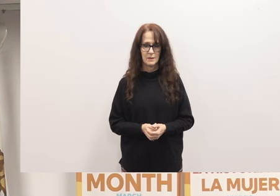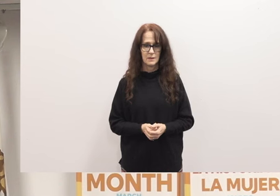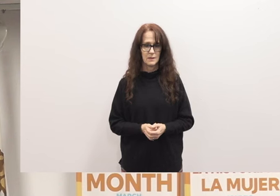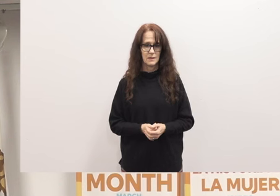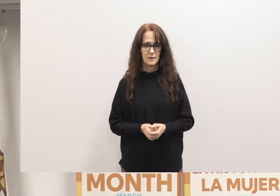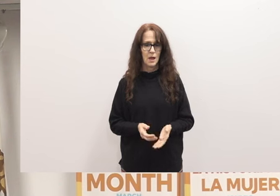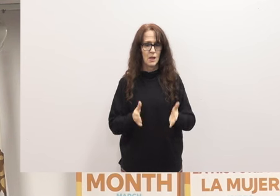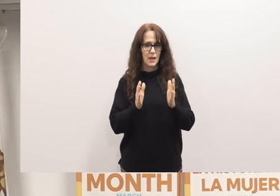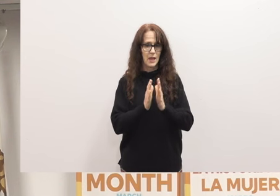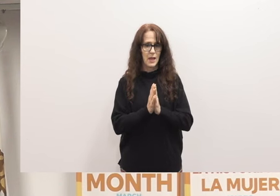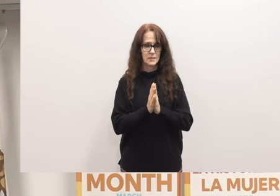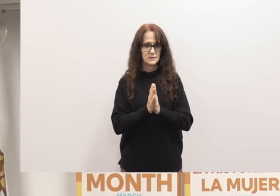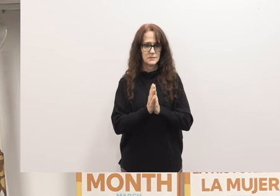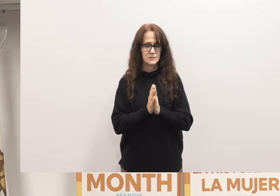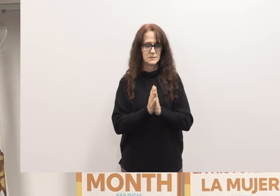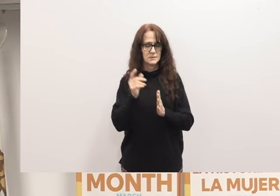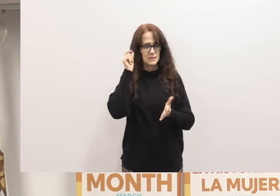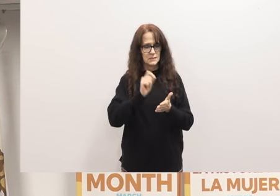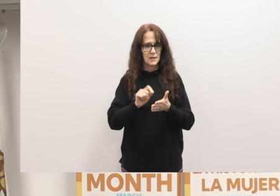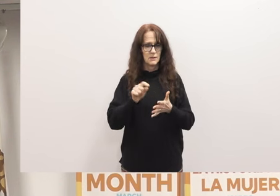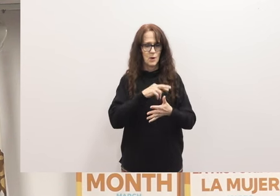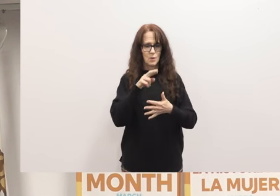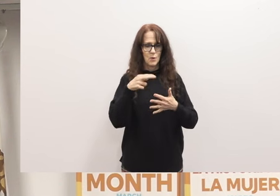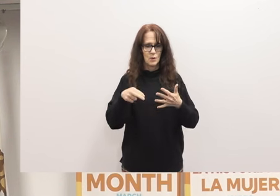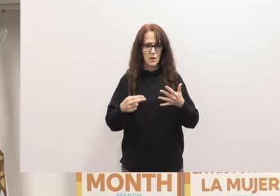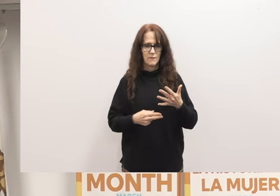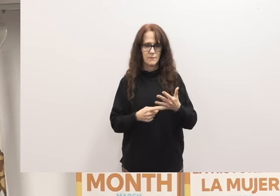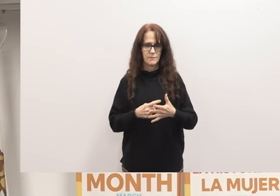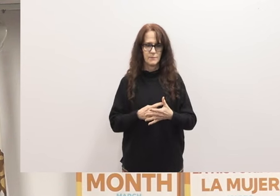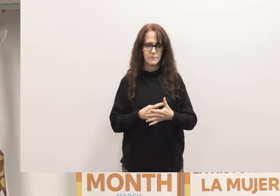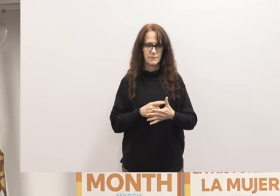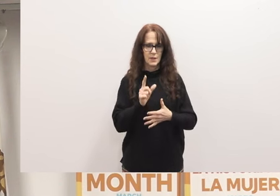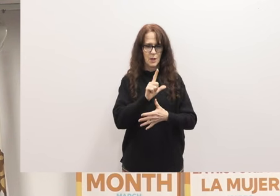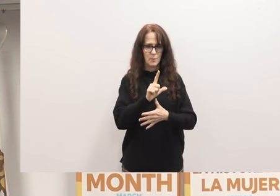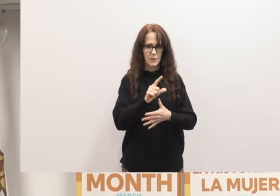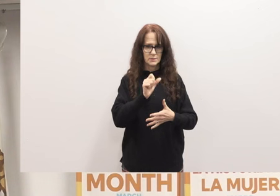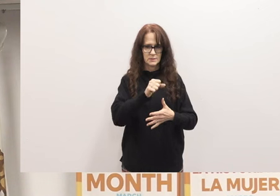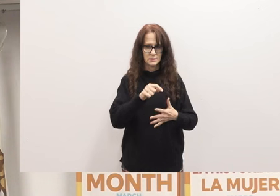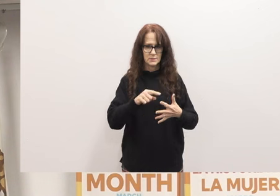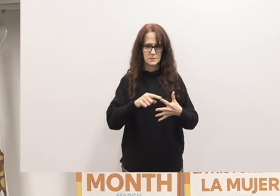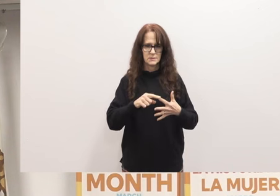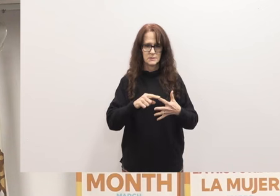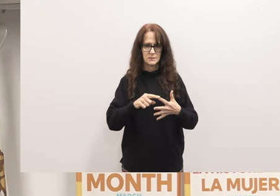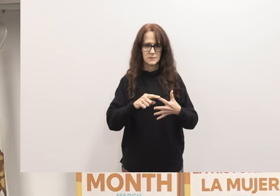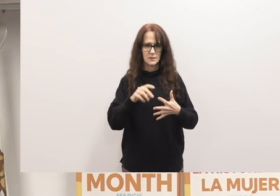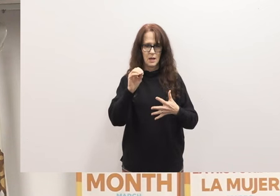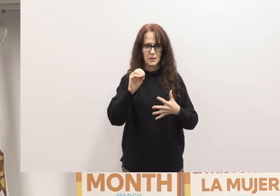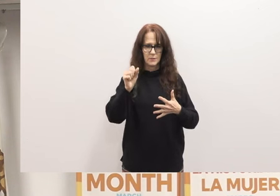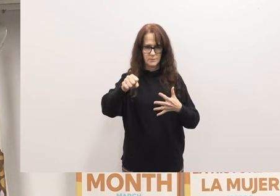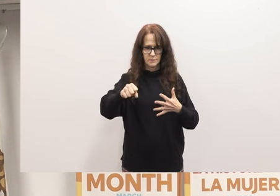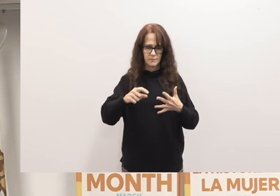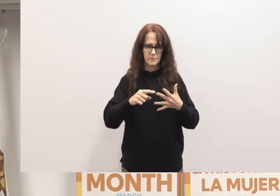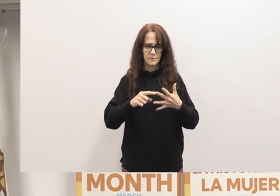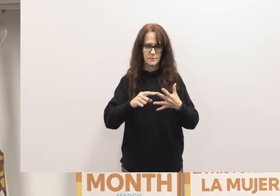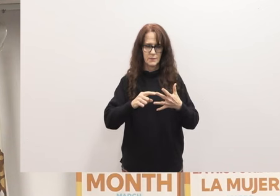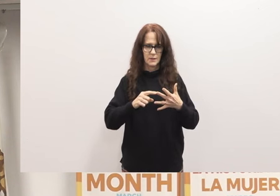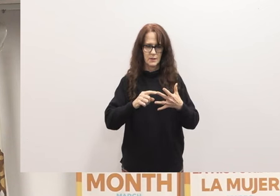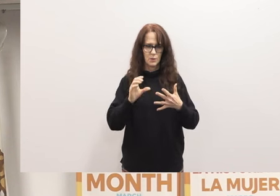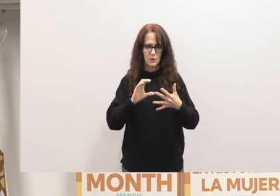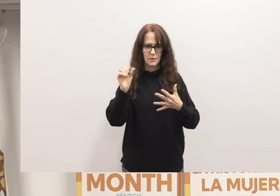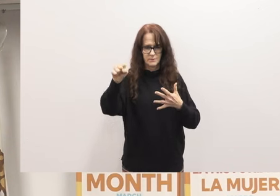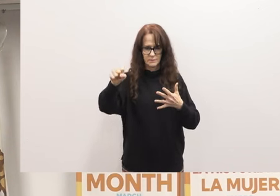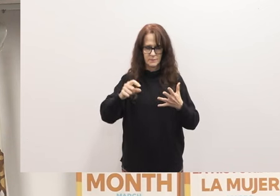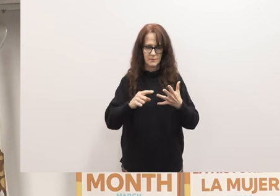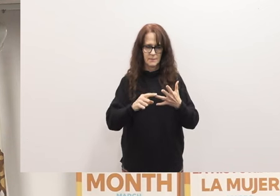I'll ask our board secretary to take a roll call vote. Member Lopez? Aye. Member Otto? Aye. President Craighead?